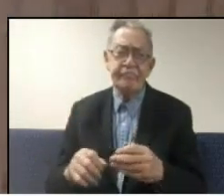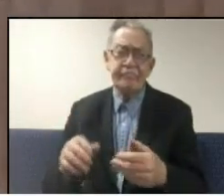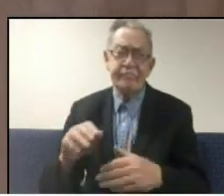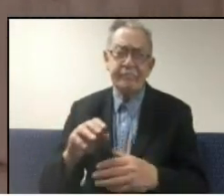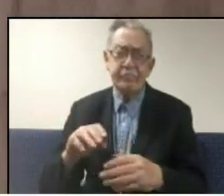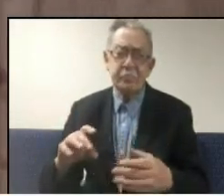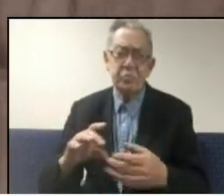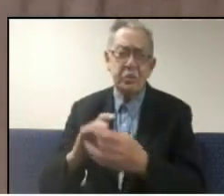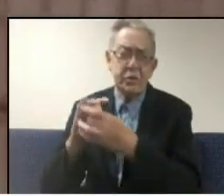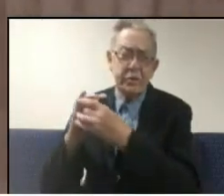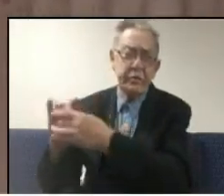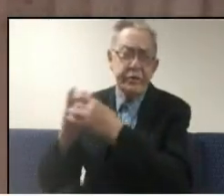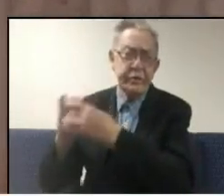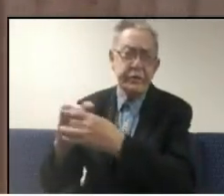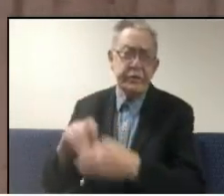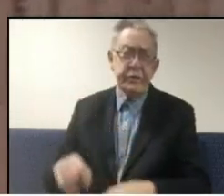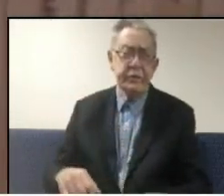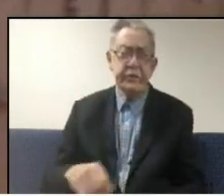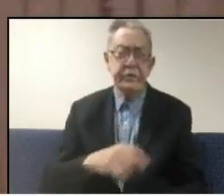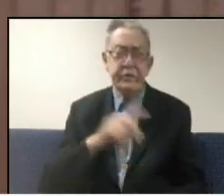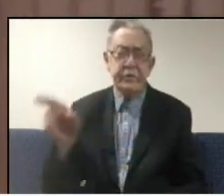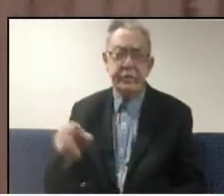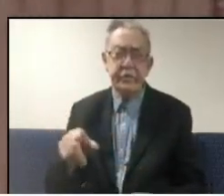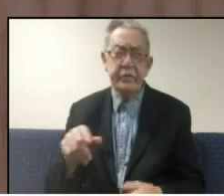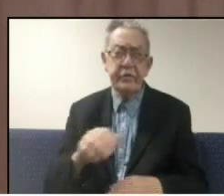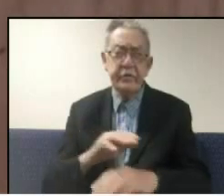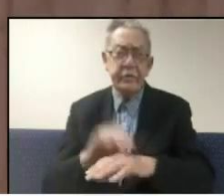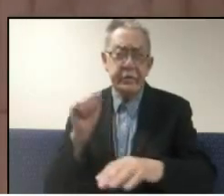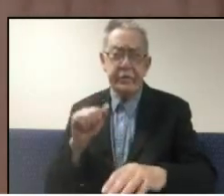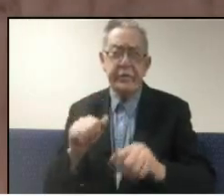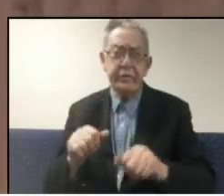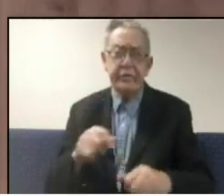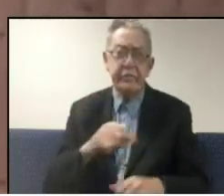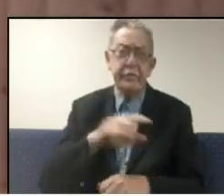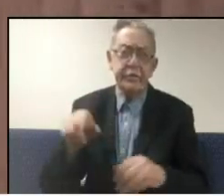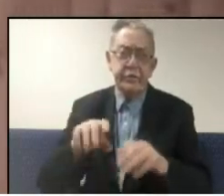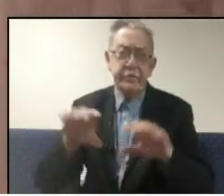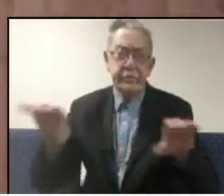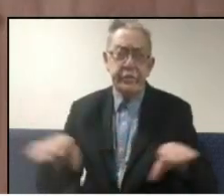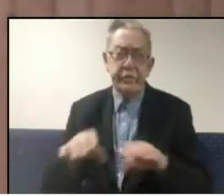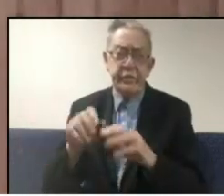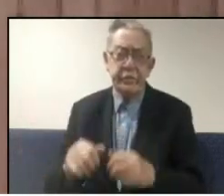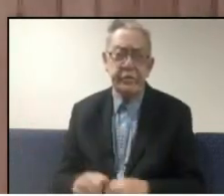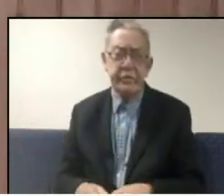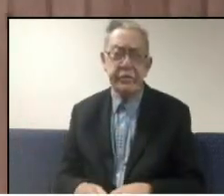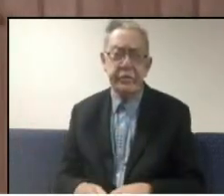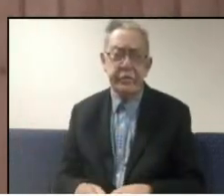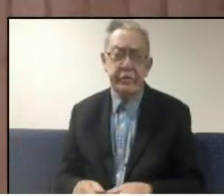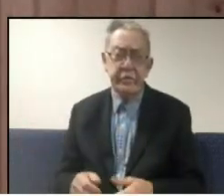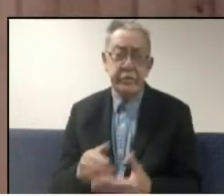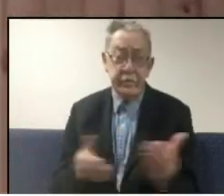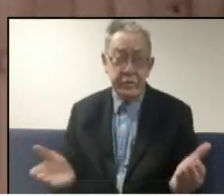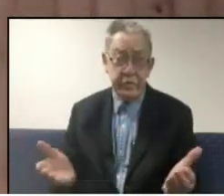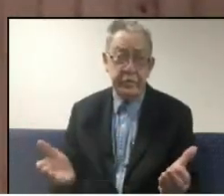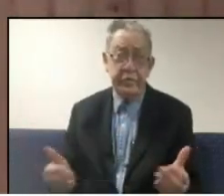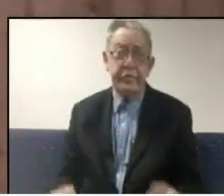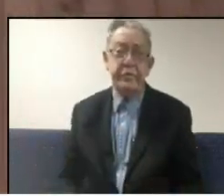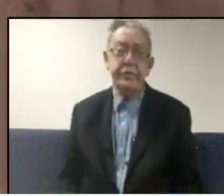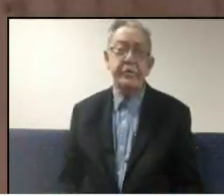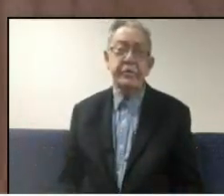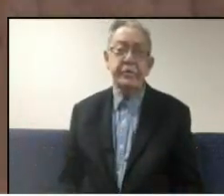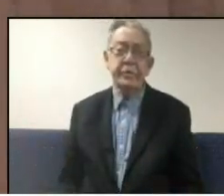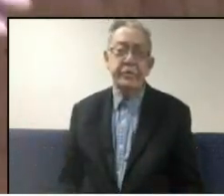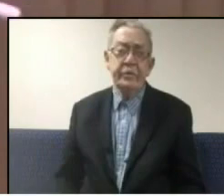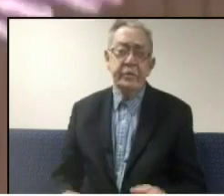has the most unorthodox background to do the most orthodox thing, or that has the